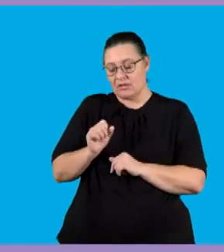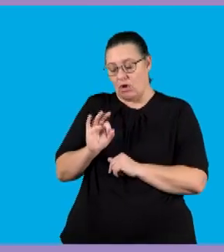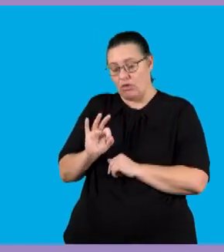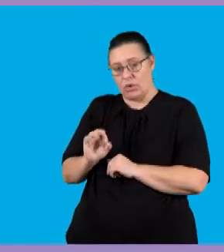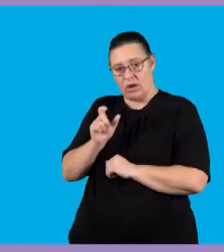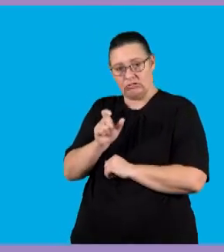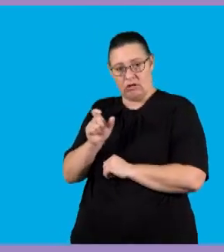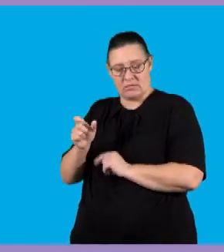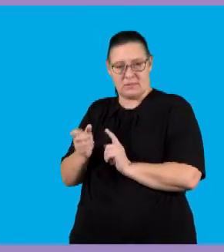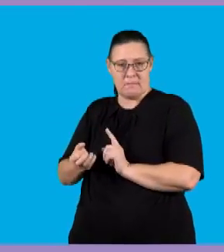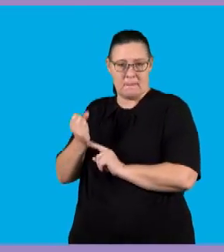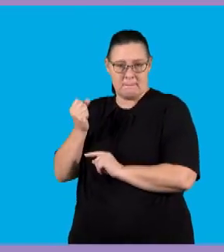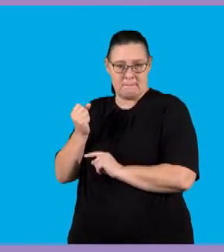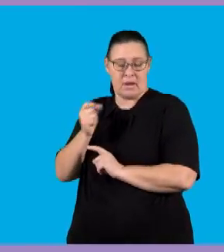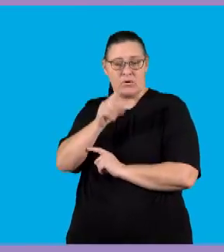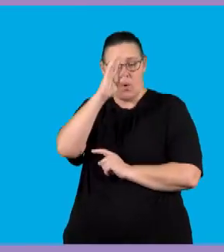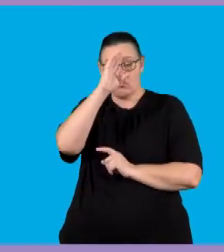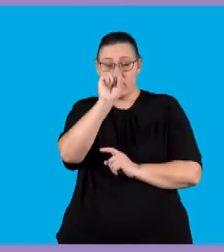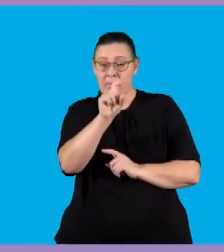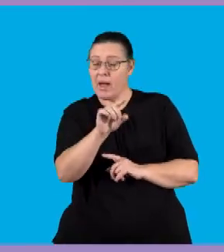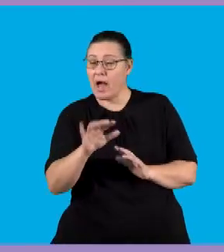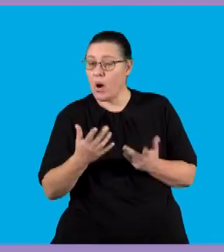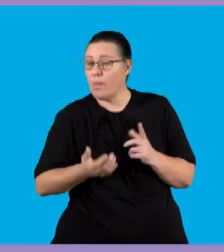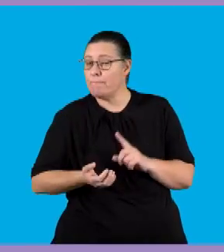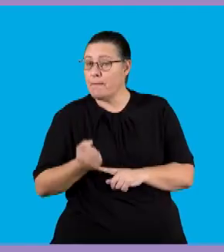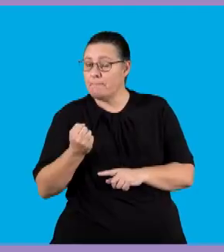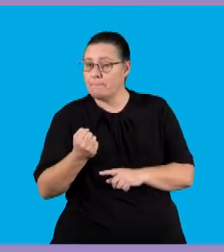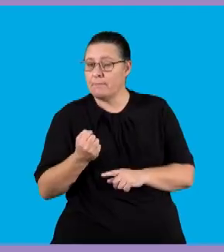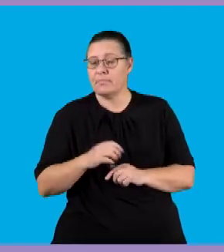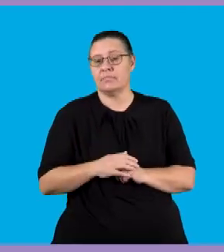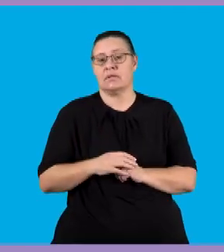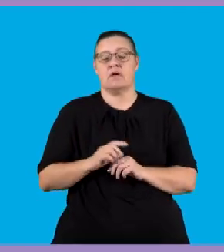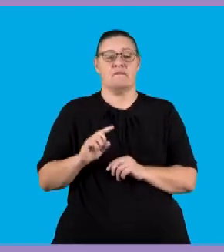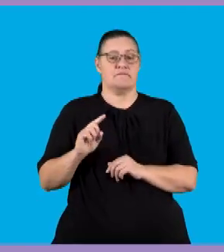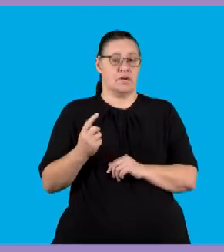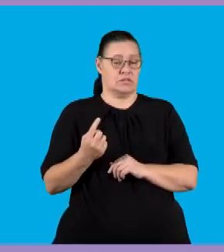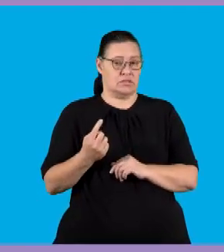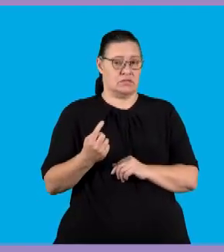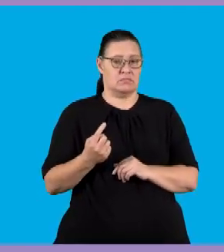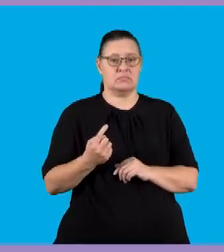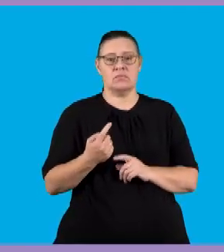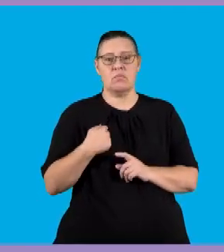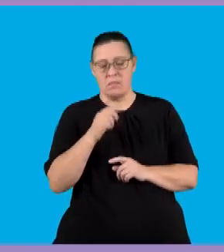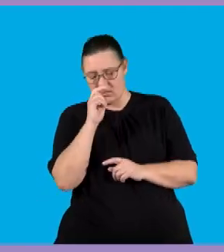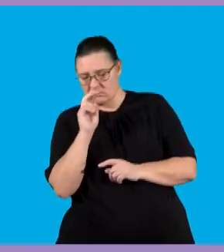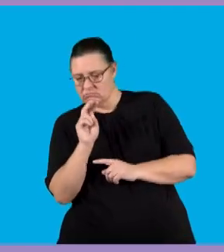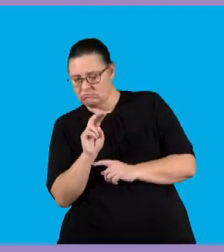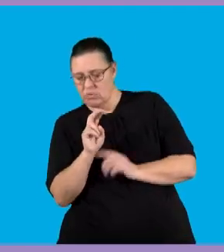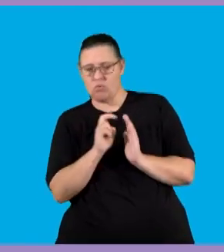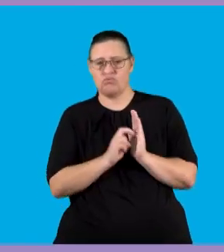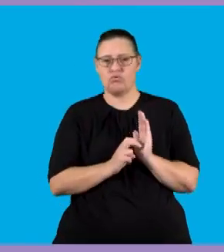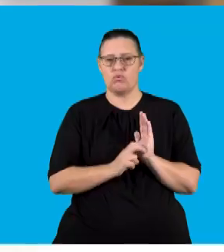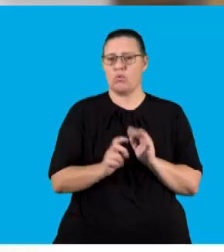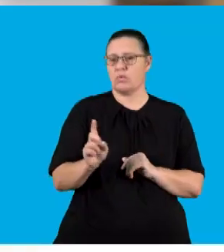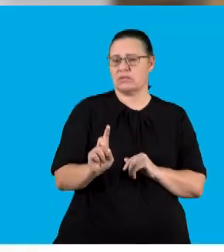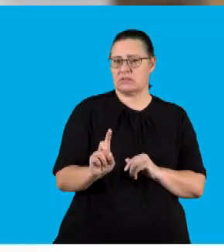the next 3 terms. Now, do you remember how to find the next 3 terms? Well, firstly, we must